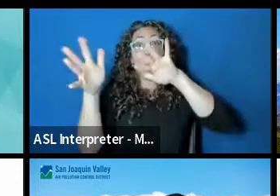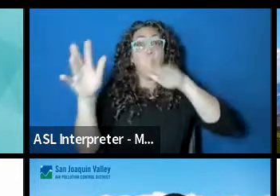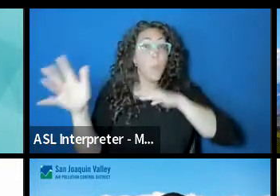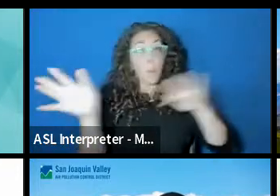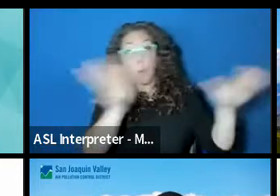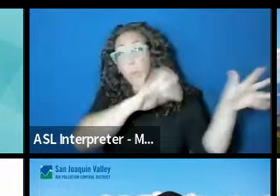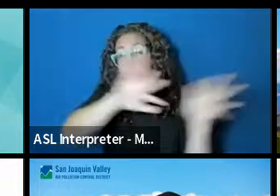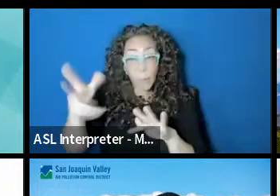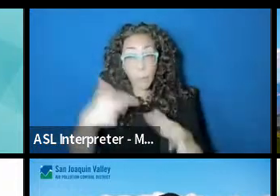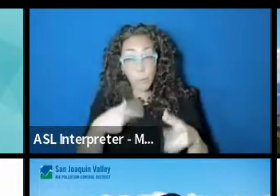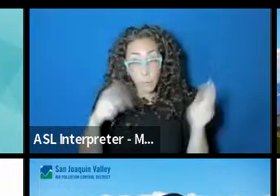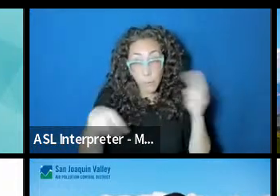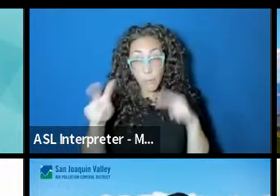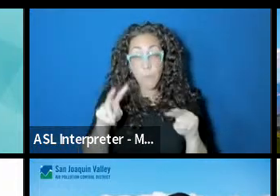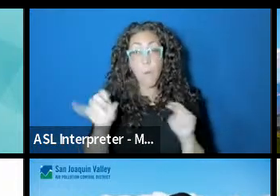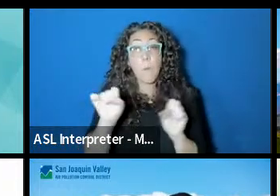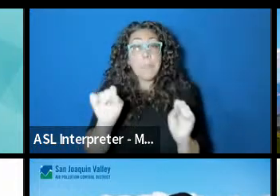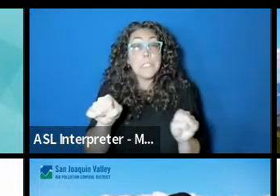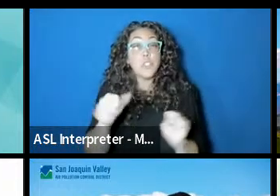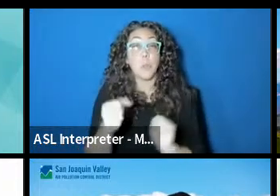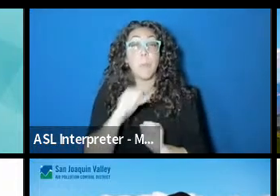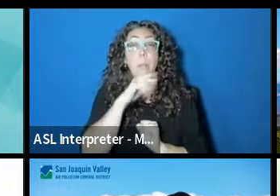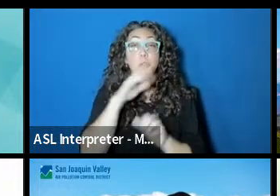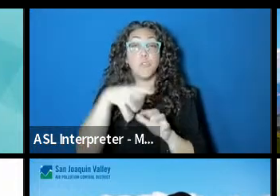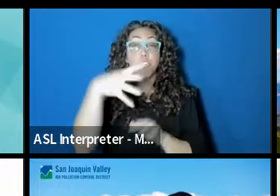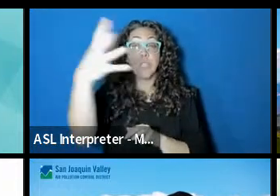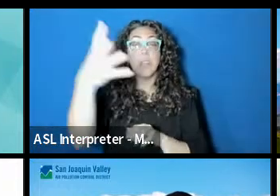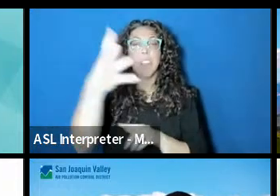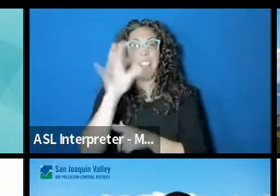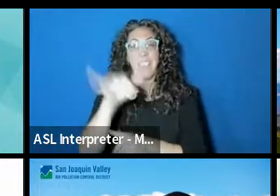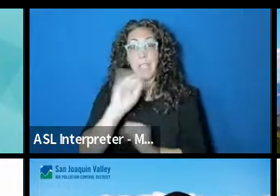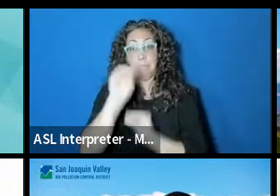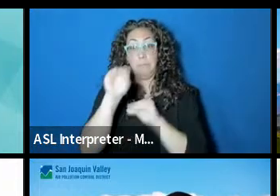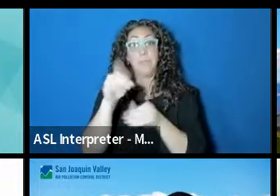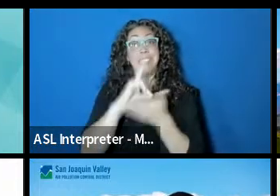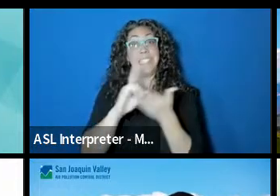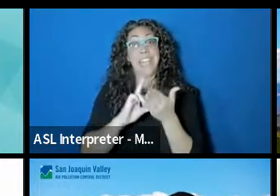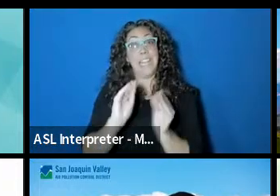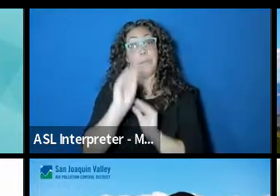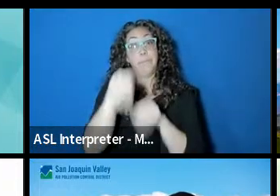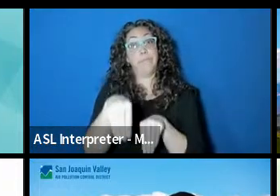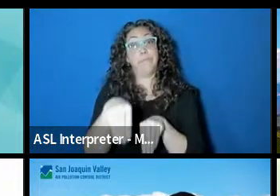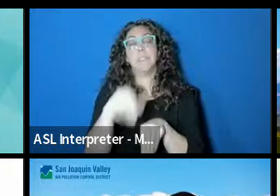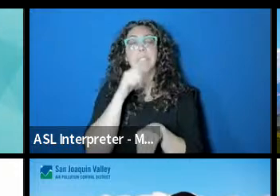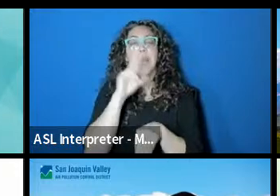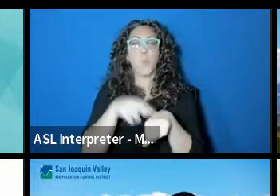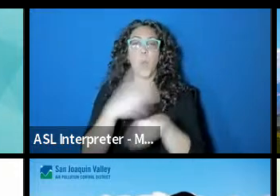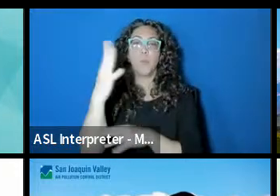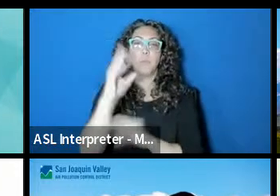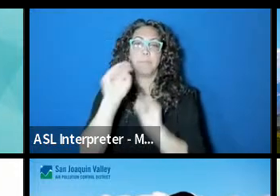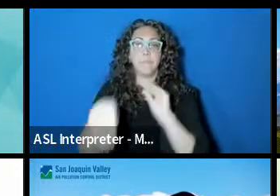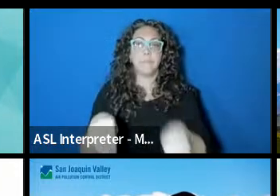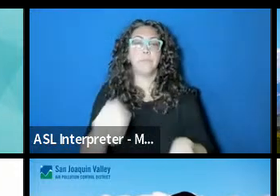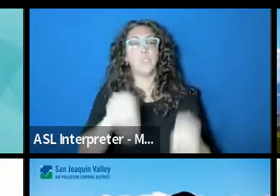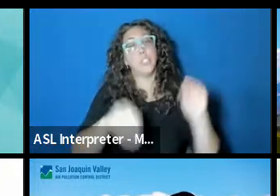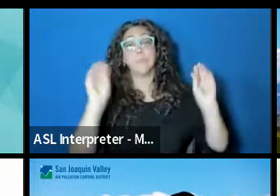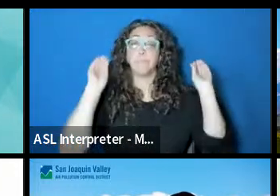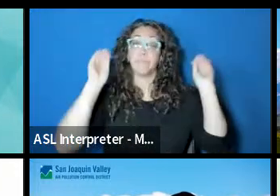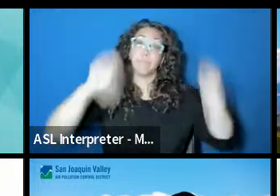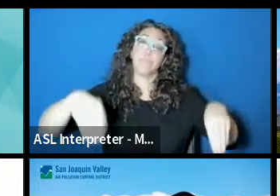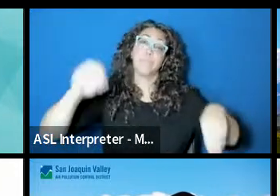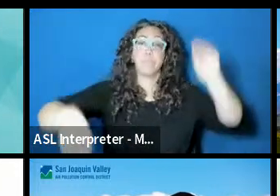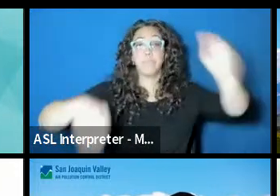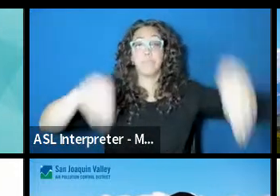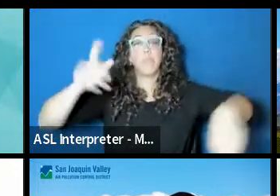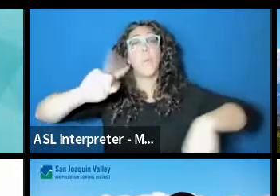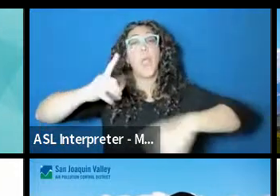then designing vegetated buffers in particular isn't just like normal tree planting where you're sort of plopping them in the ground wherever you can fit